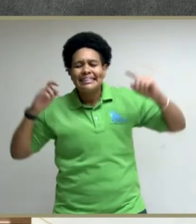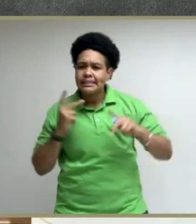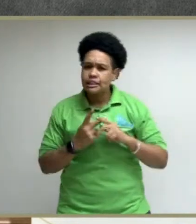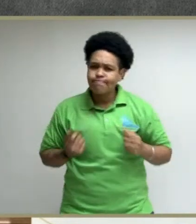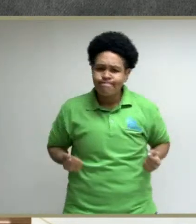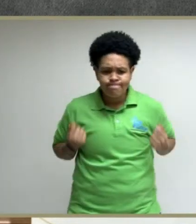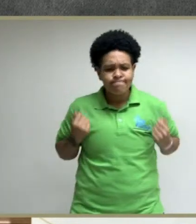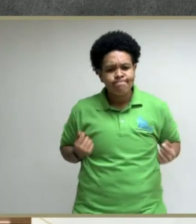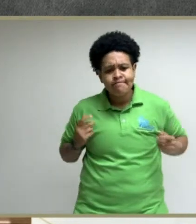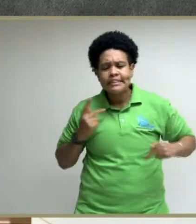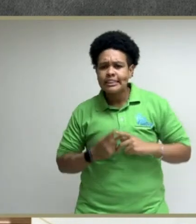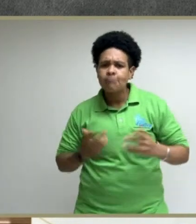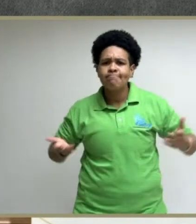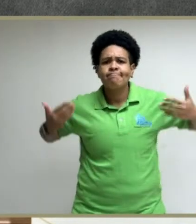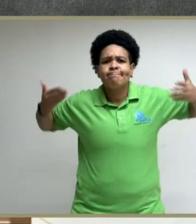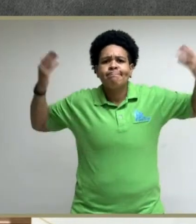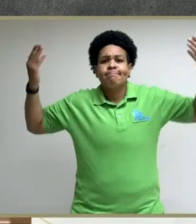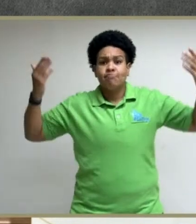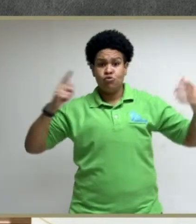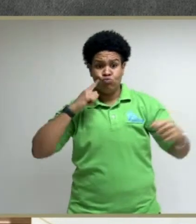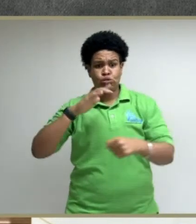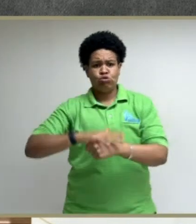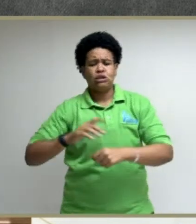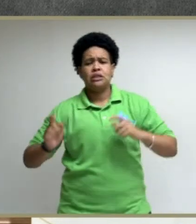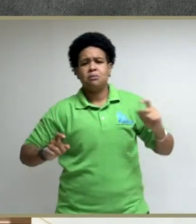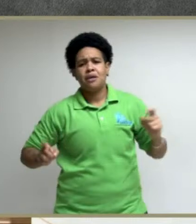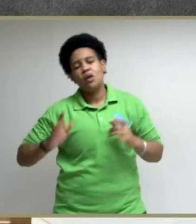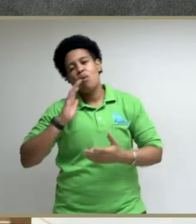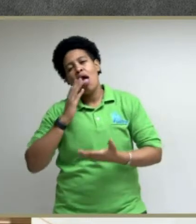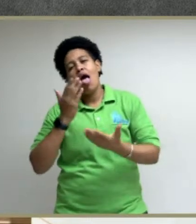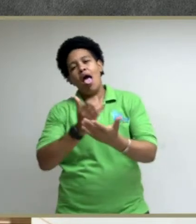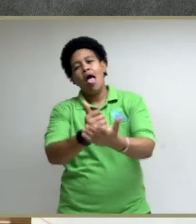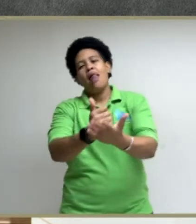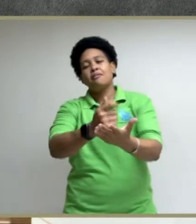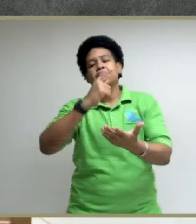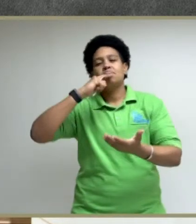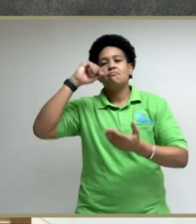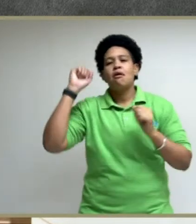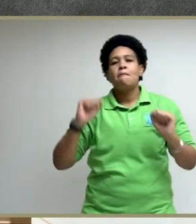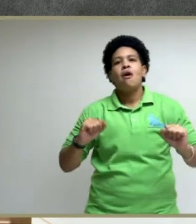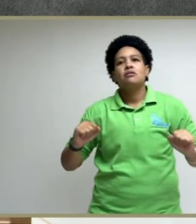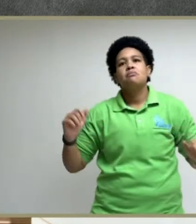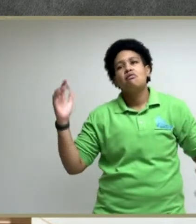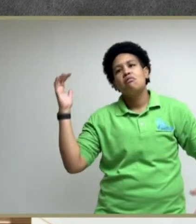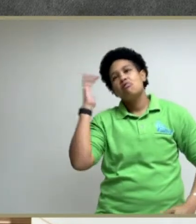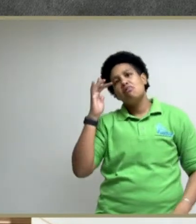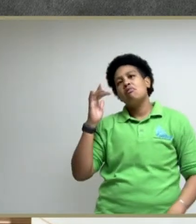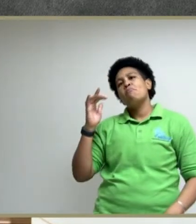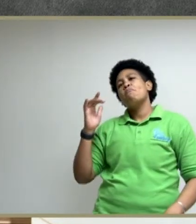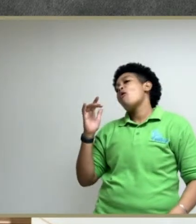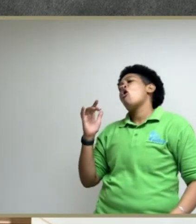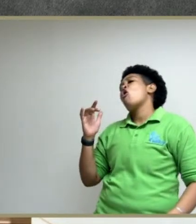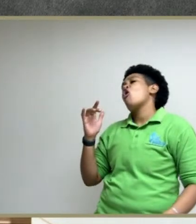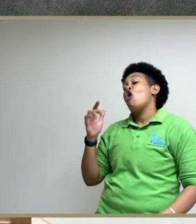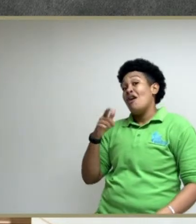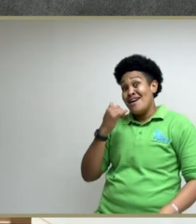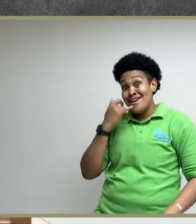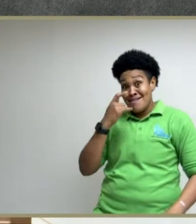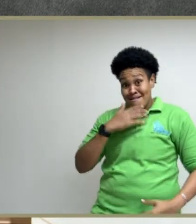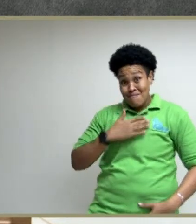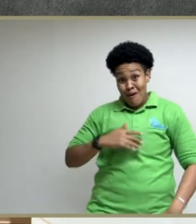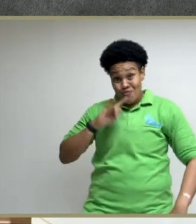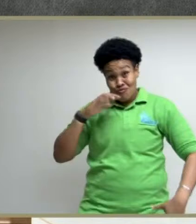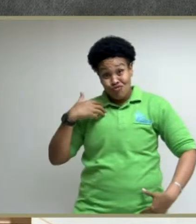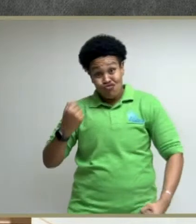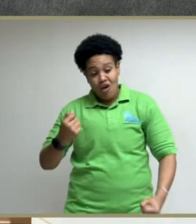stress management, because all of those things will decrease the possibility of more severe illness. If your immunity is stronger, then you